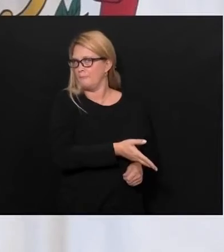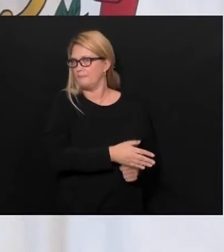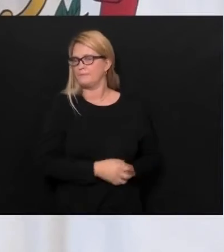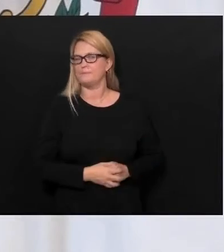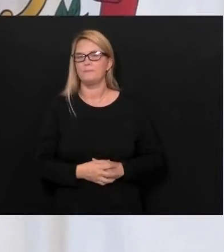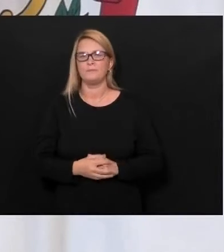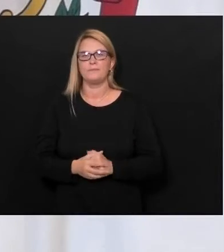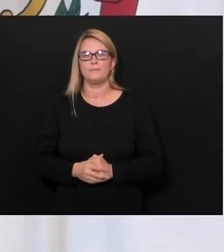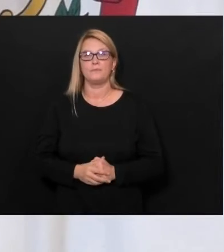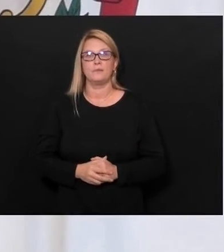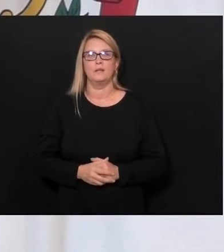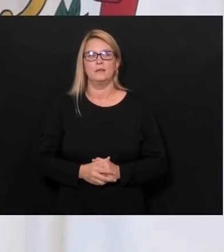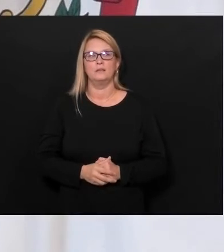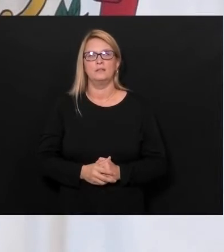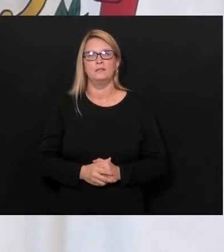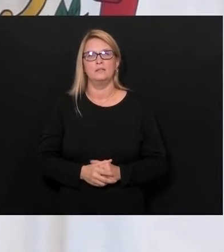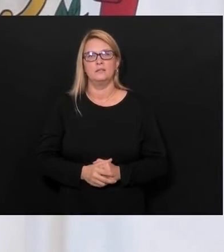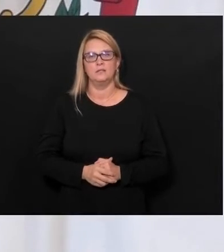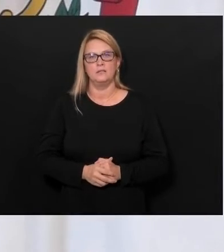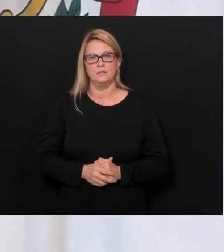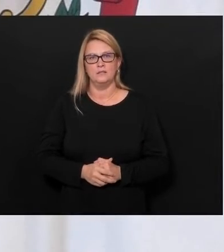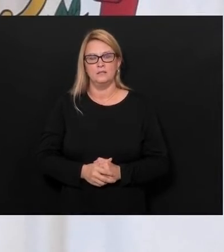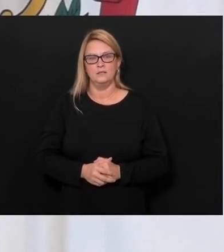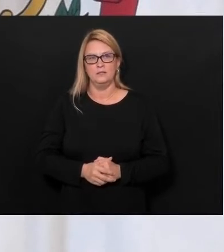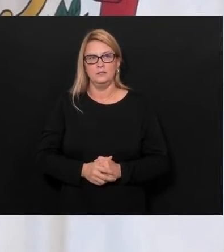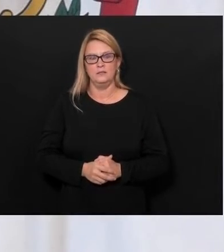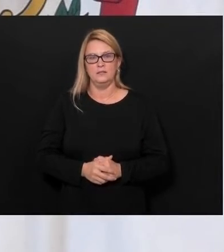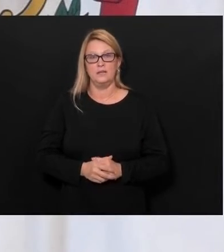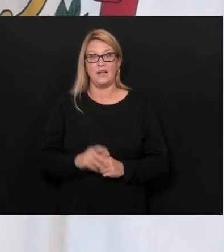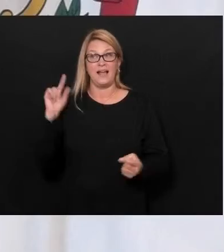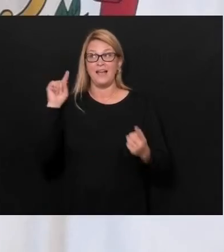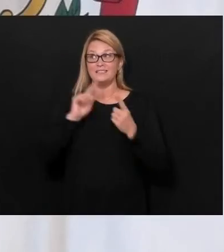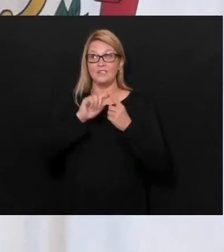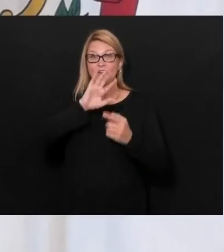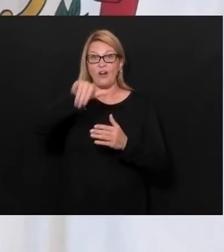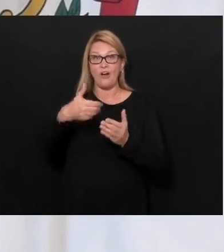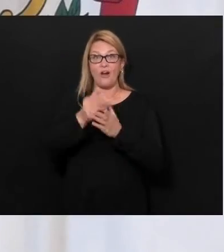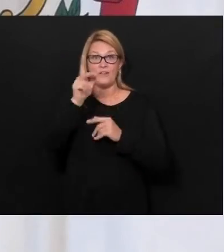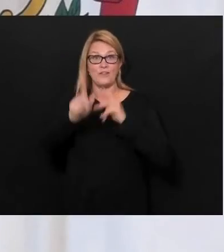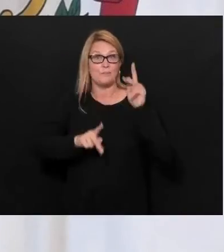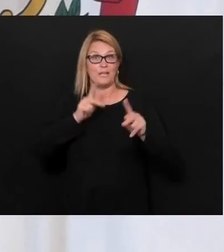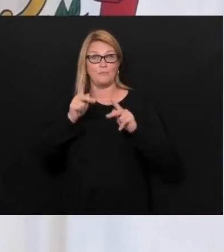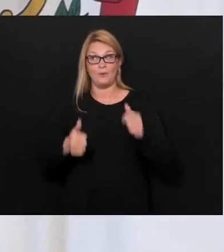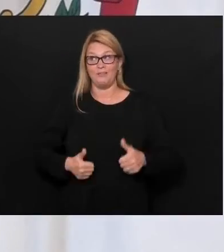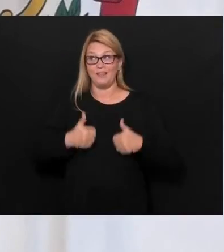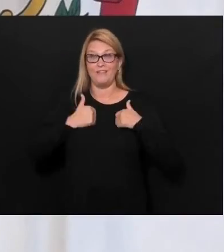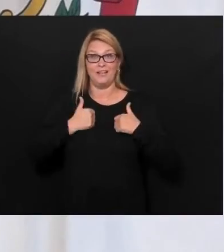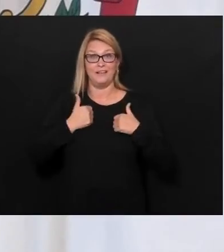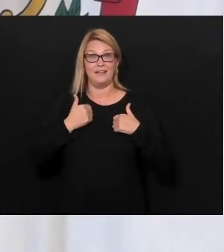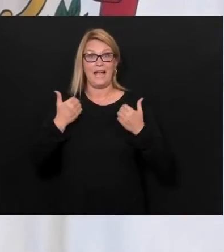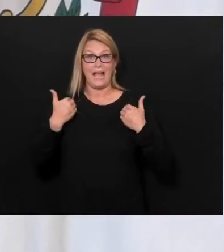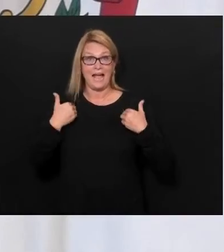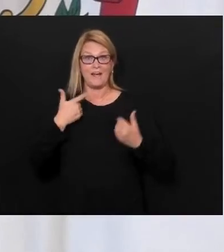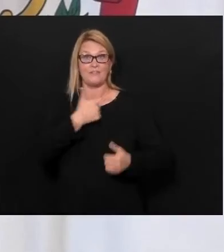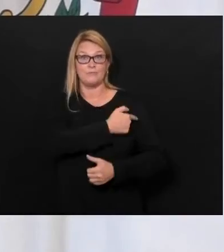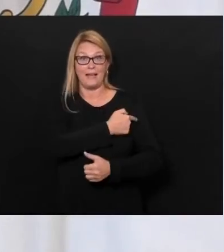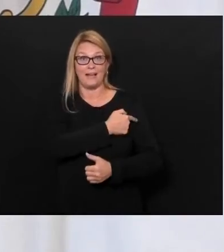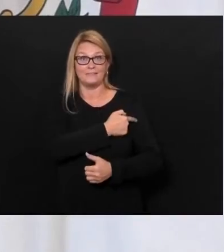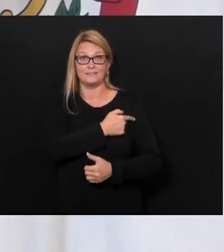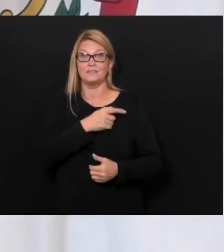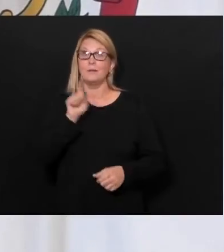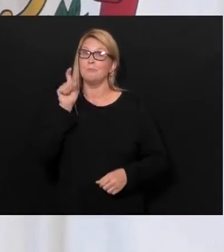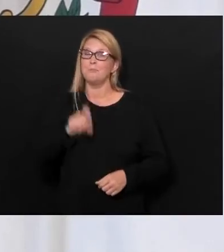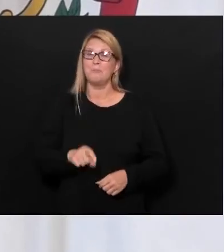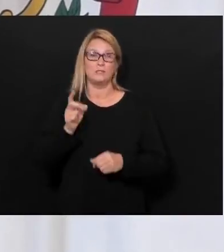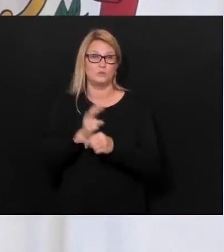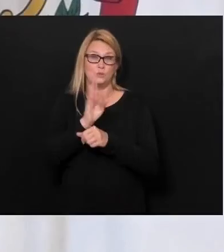all the people who live with us are vaccinated, the absolute best defense we have goes back to this